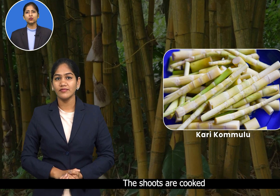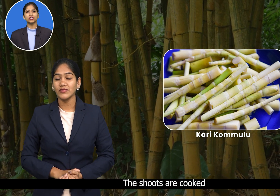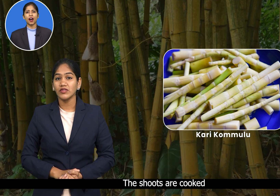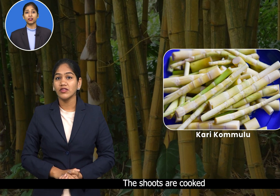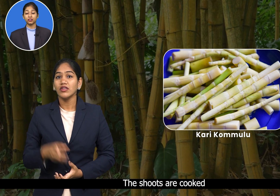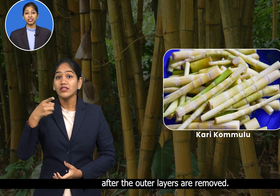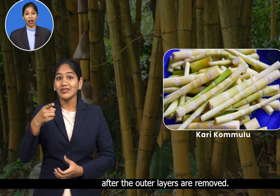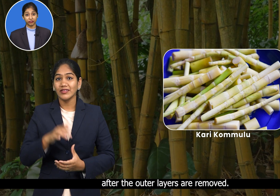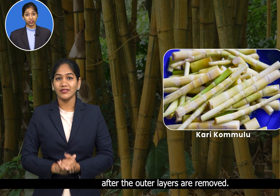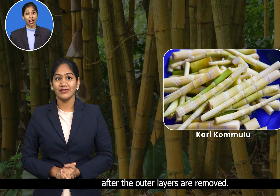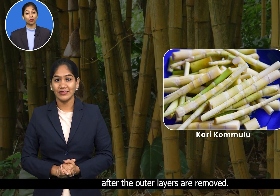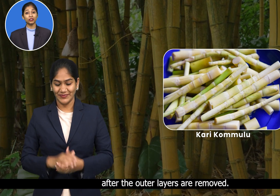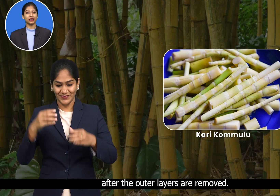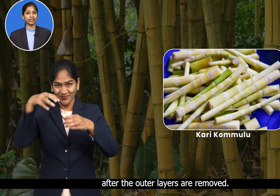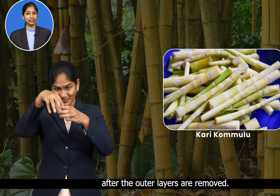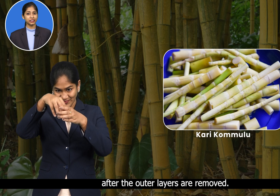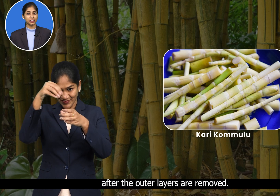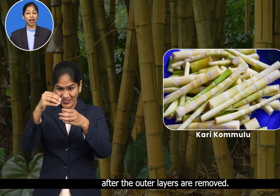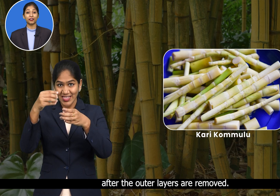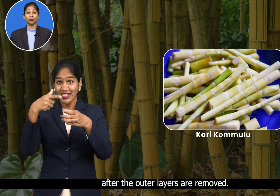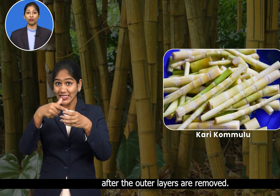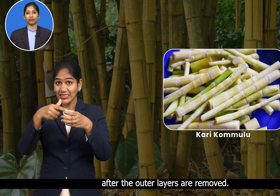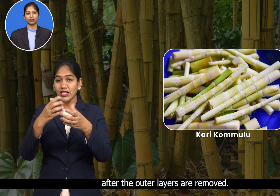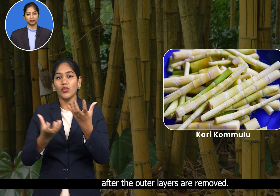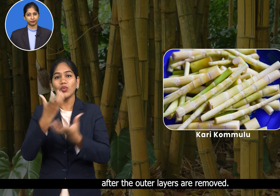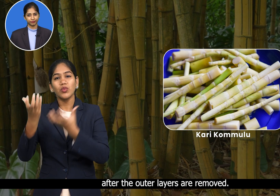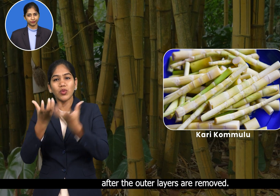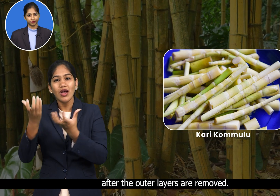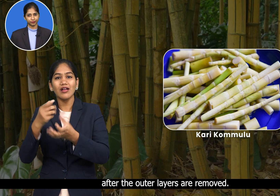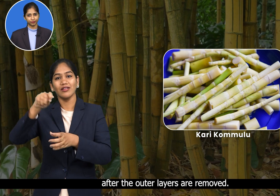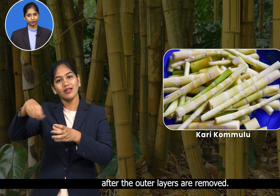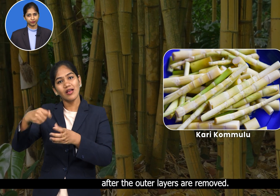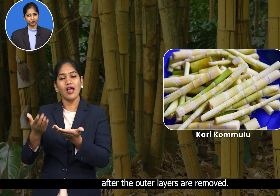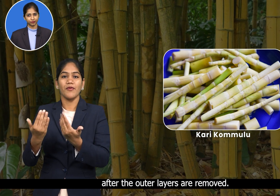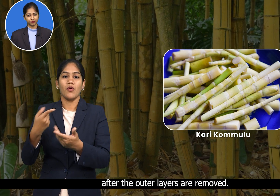The shoots are cooked after the outer layers are removed.